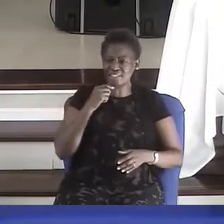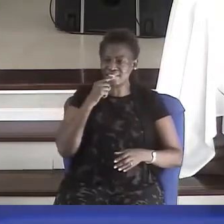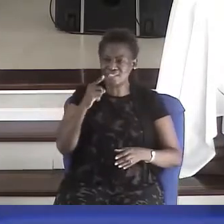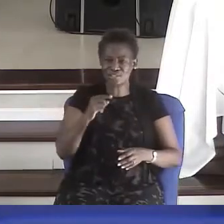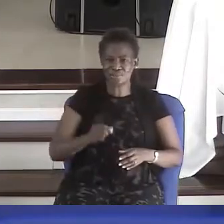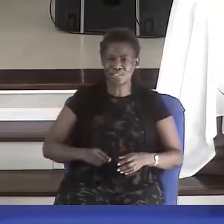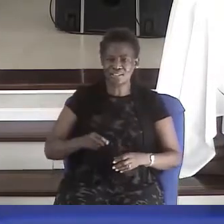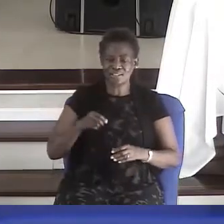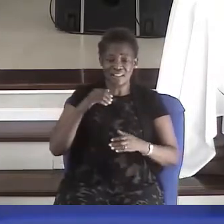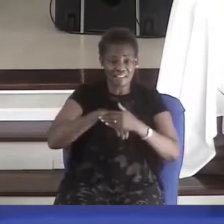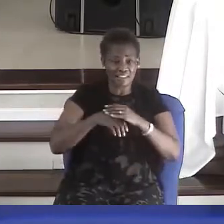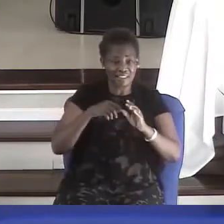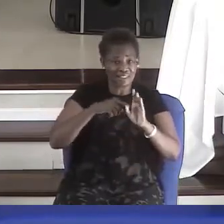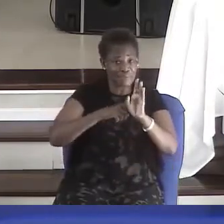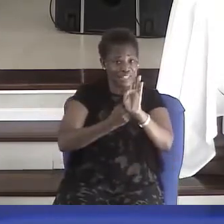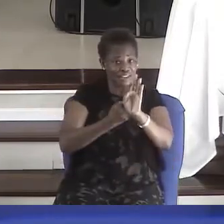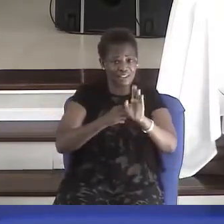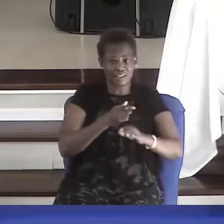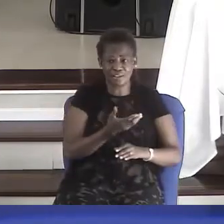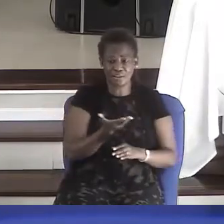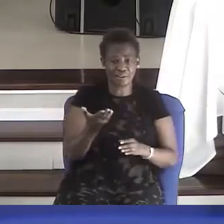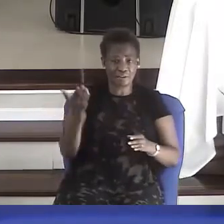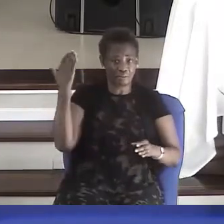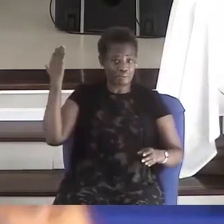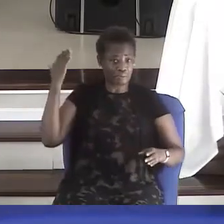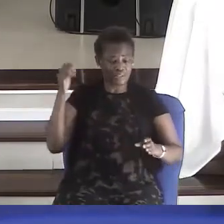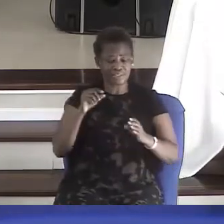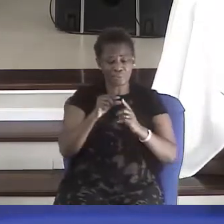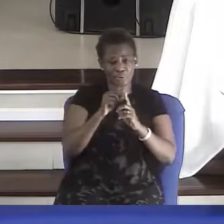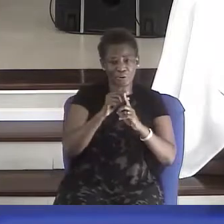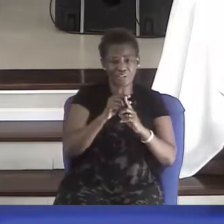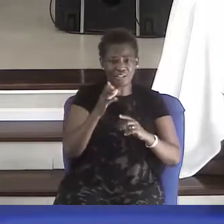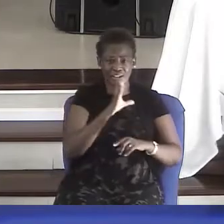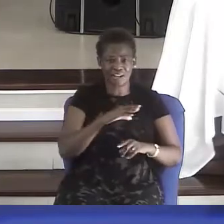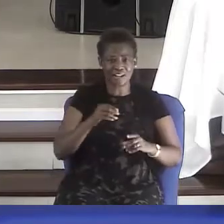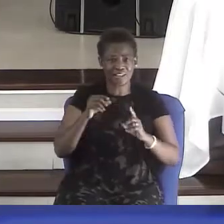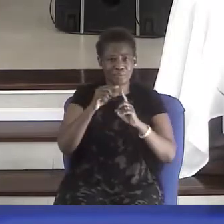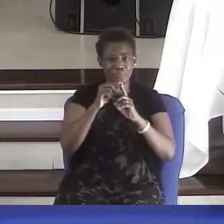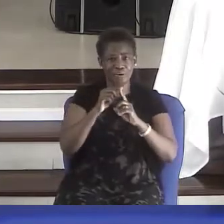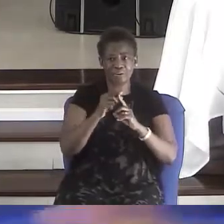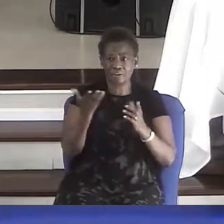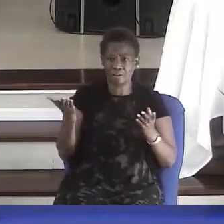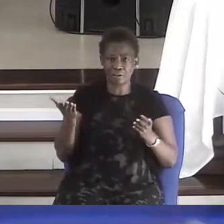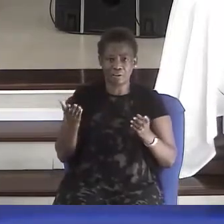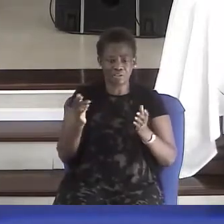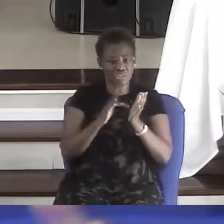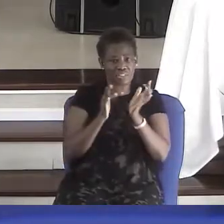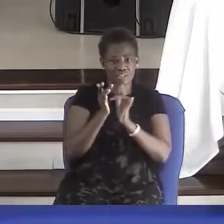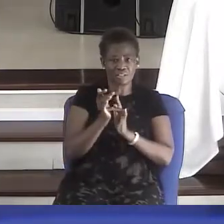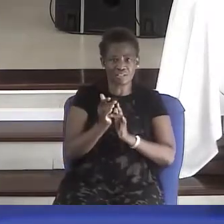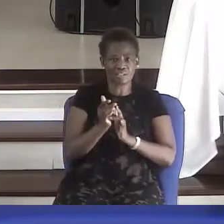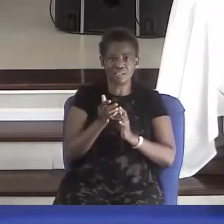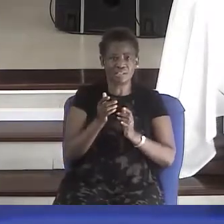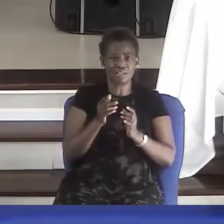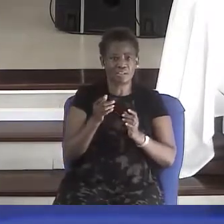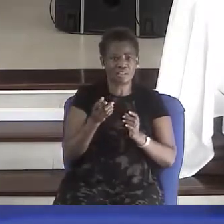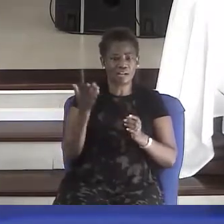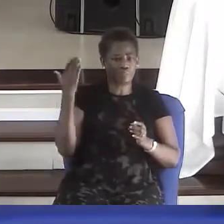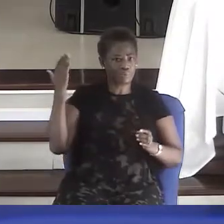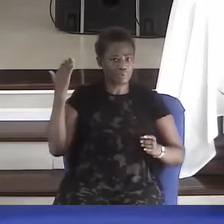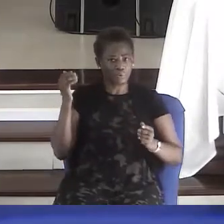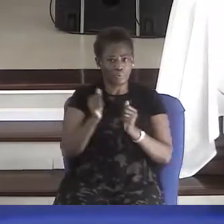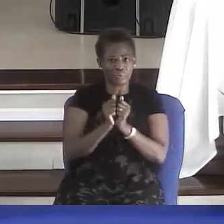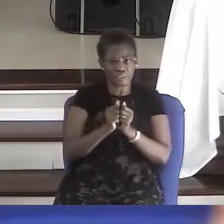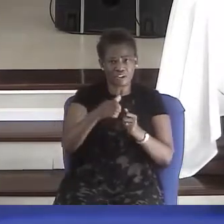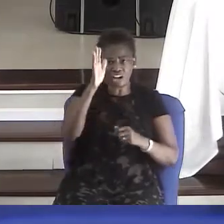word? That's Jesus. And the word Jesus was with God. The same was in the beginning with God.